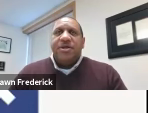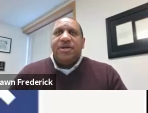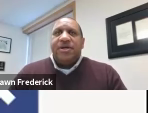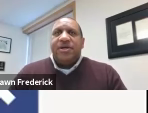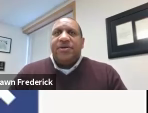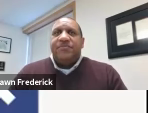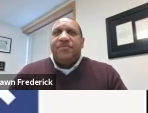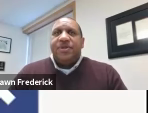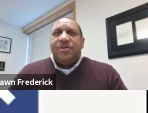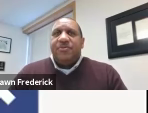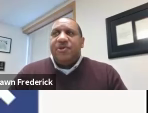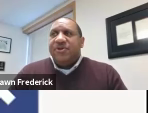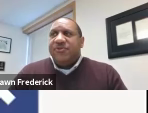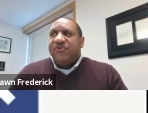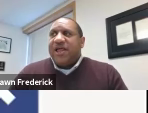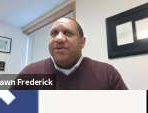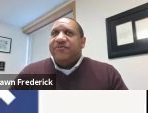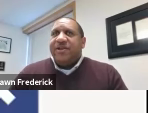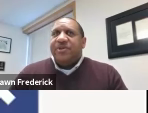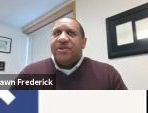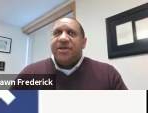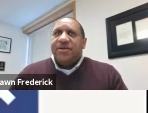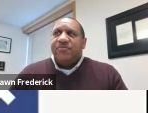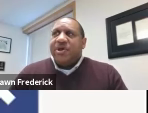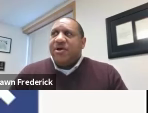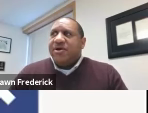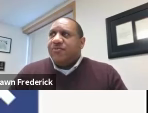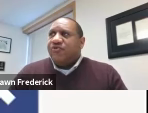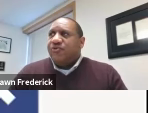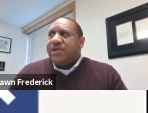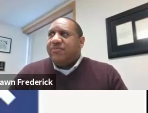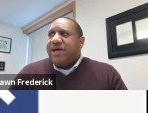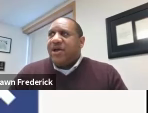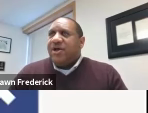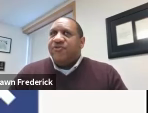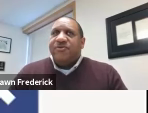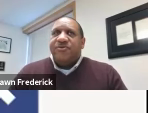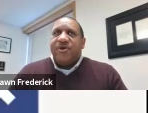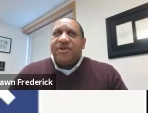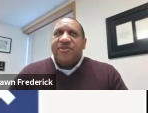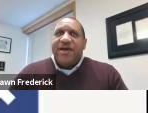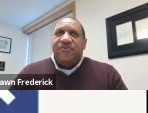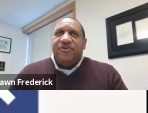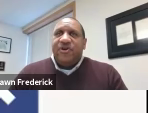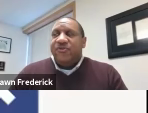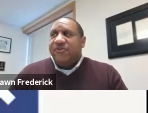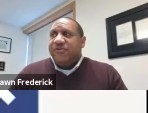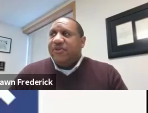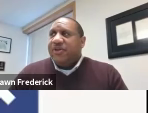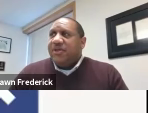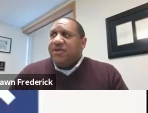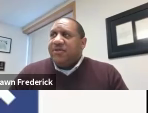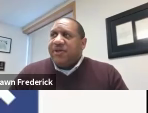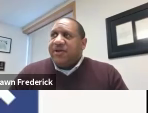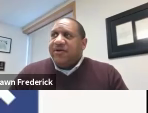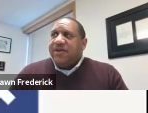earlier. The beauties of slide development. We are truly at about 130,000 doses that have